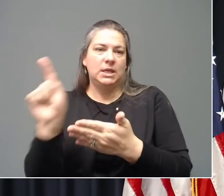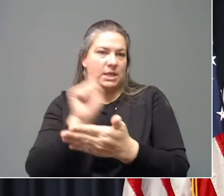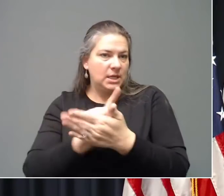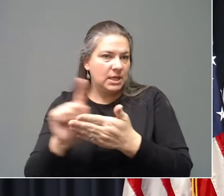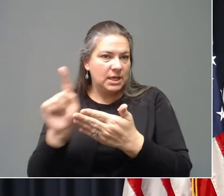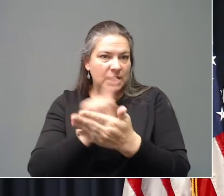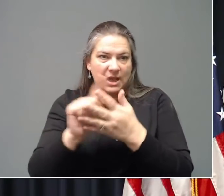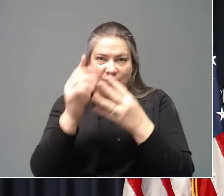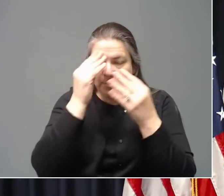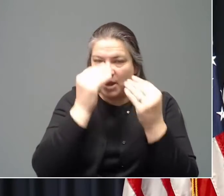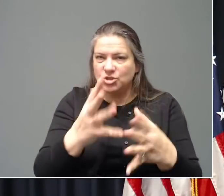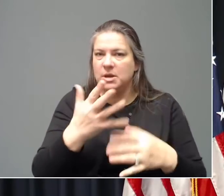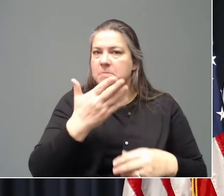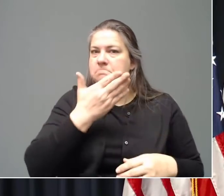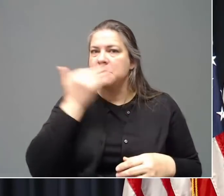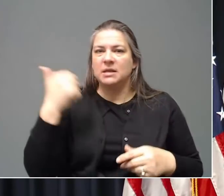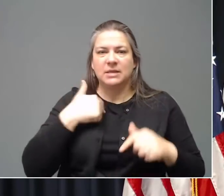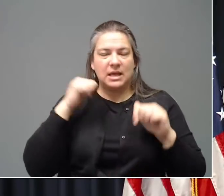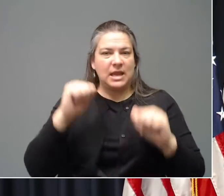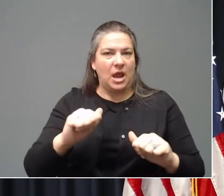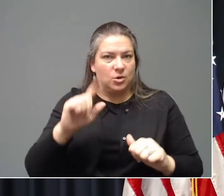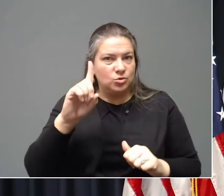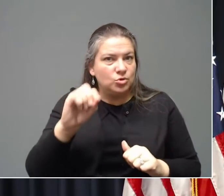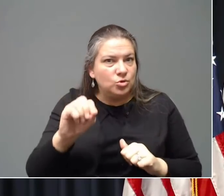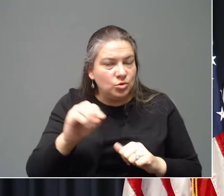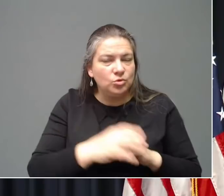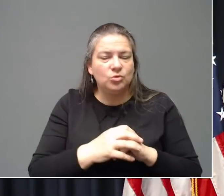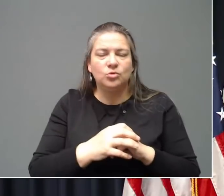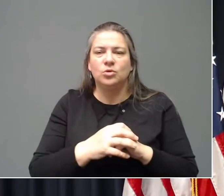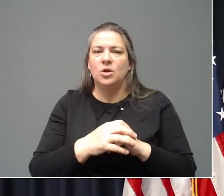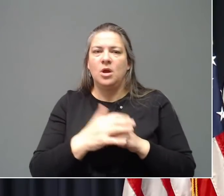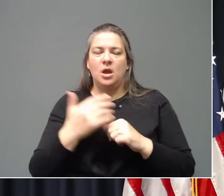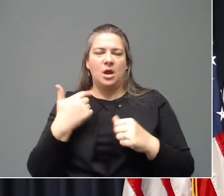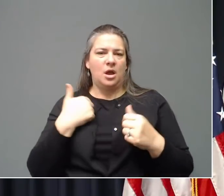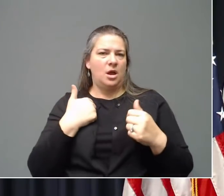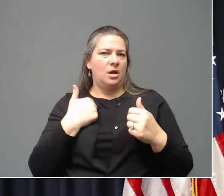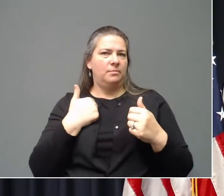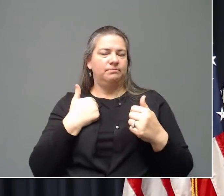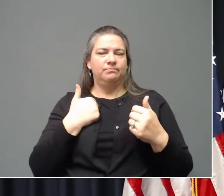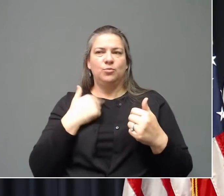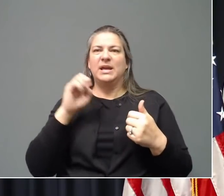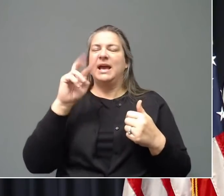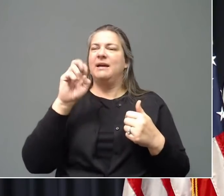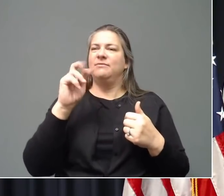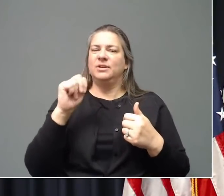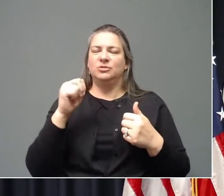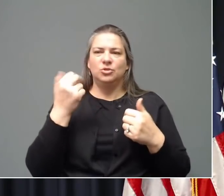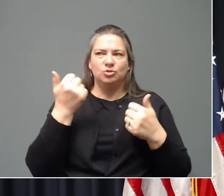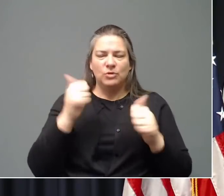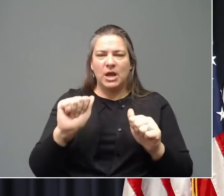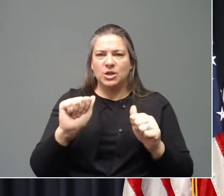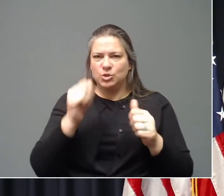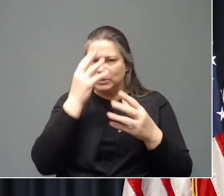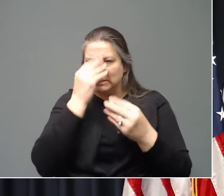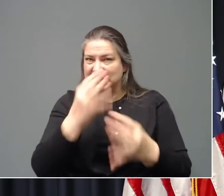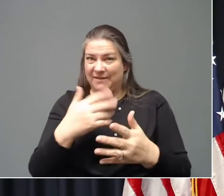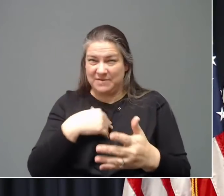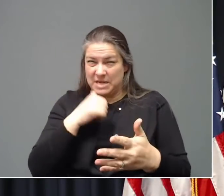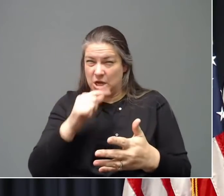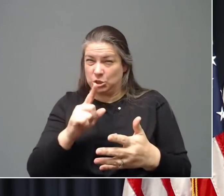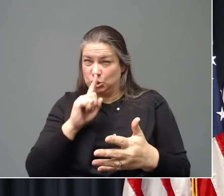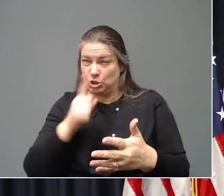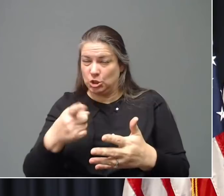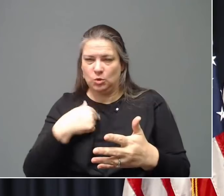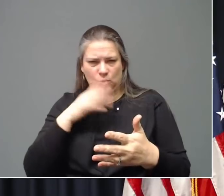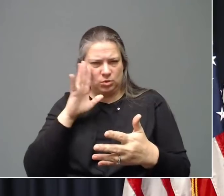best information we can. We think we've been transparent about when we don't know something. We're going to continue to do these because of